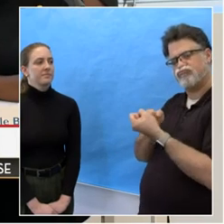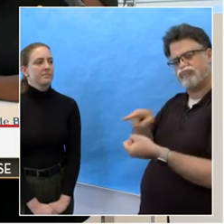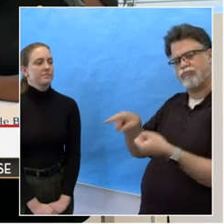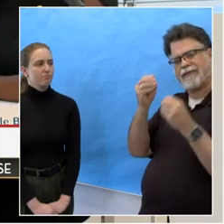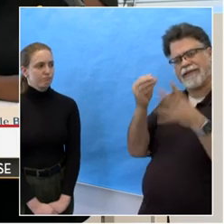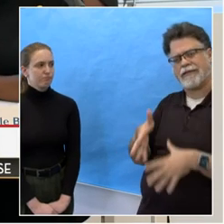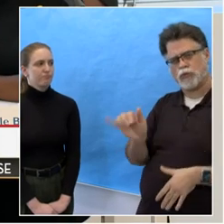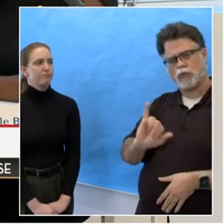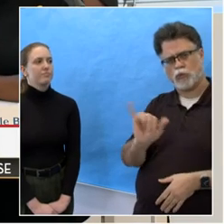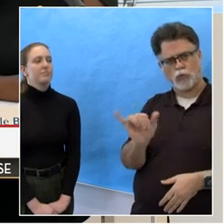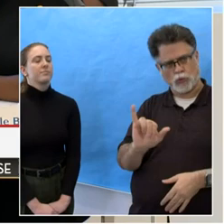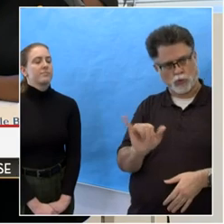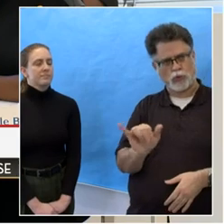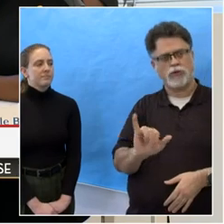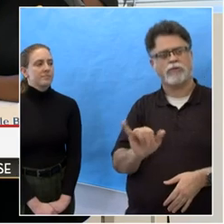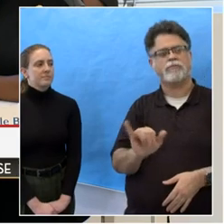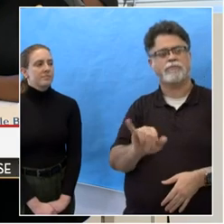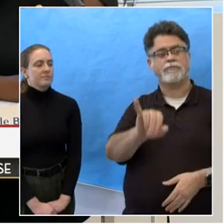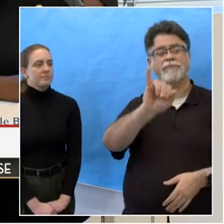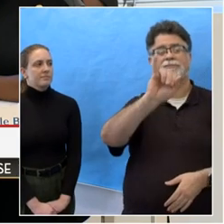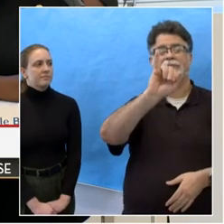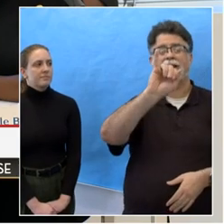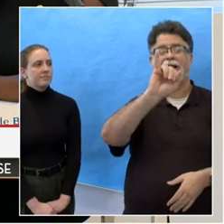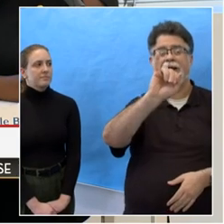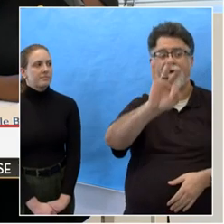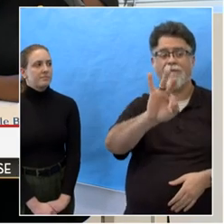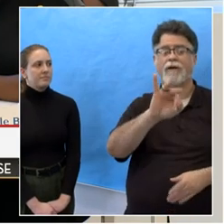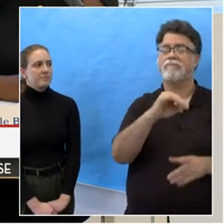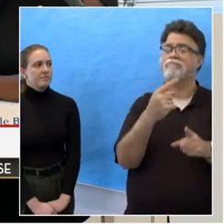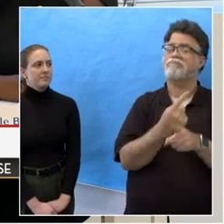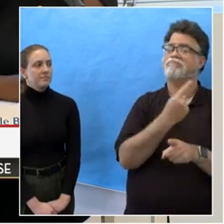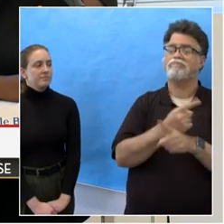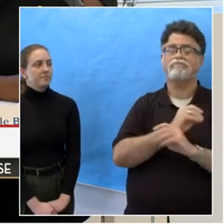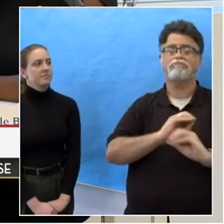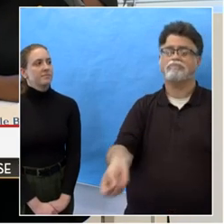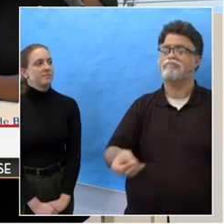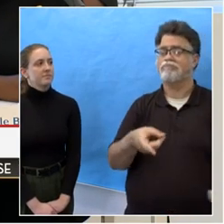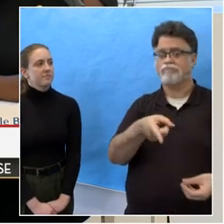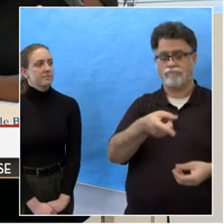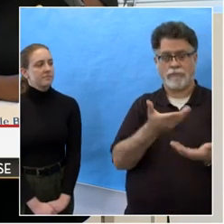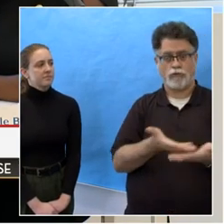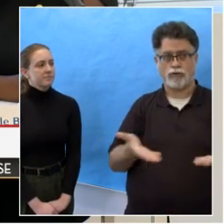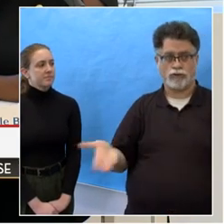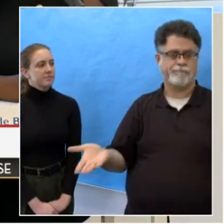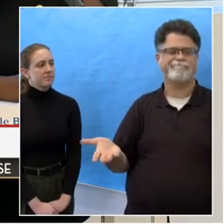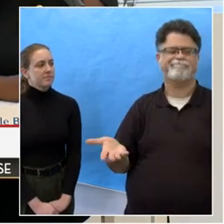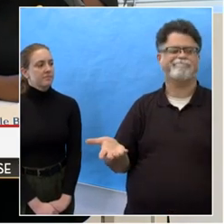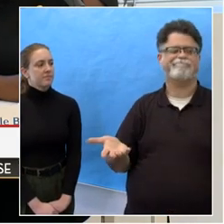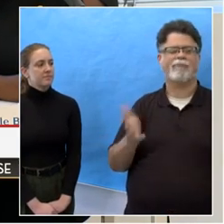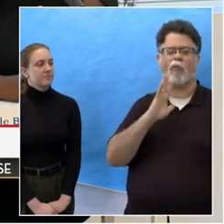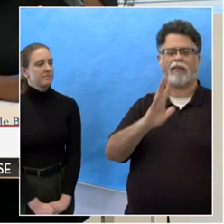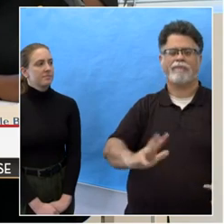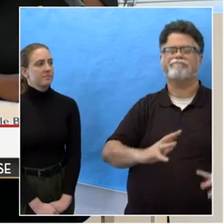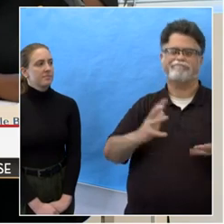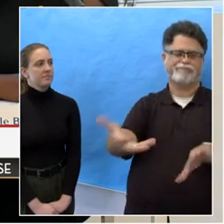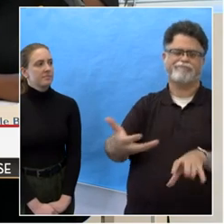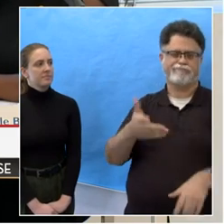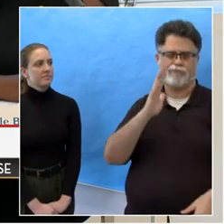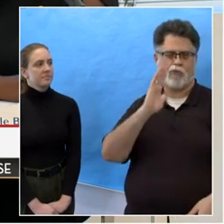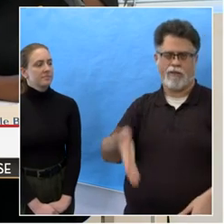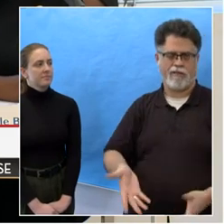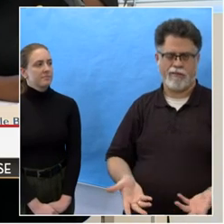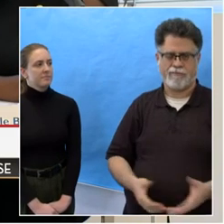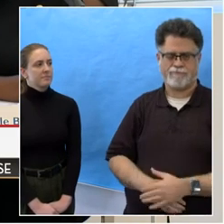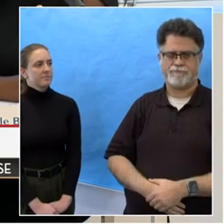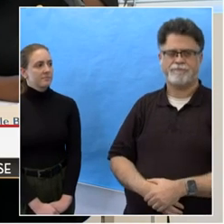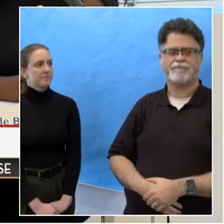screeners and assessments. It doesn't work if we don't have the support systems in place to get students to show up to class on time,